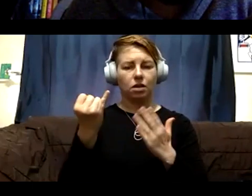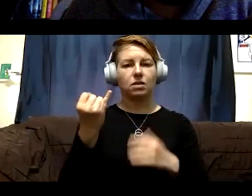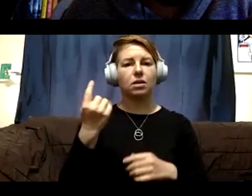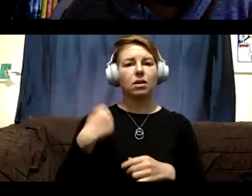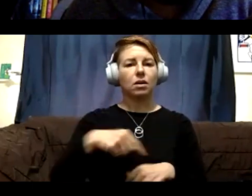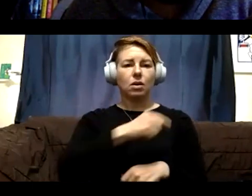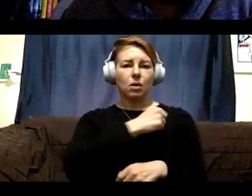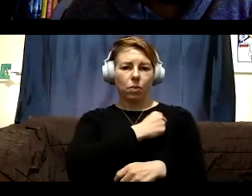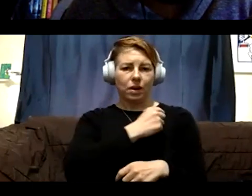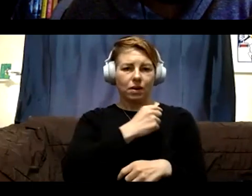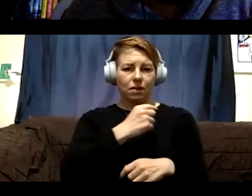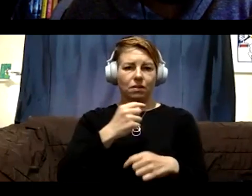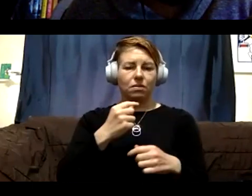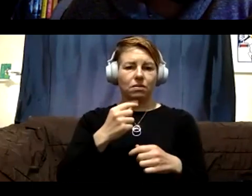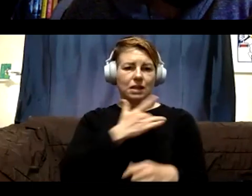colors.